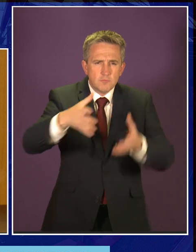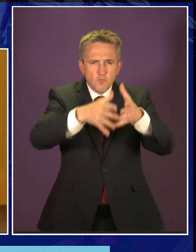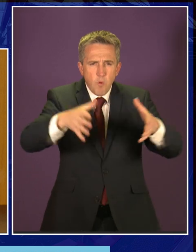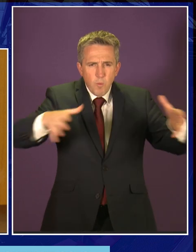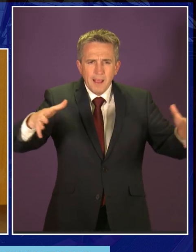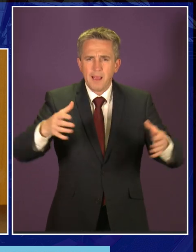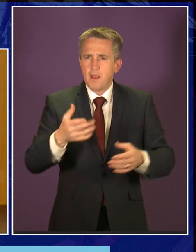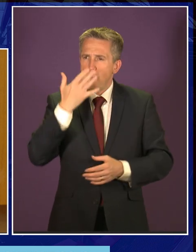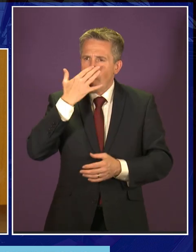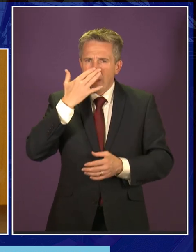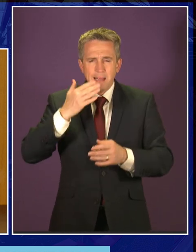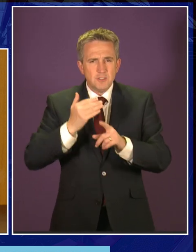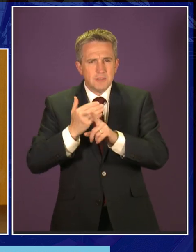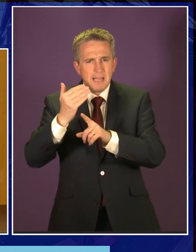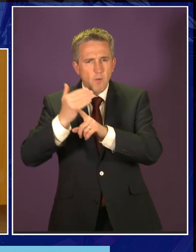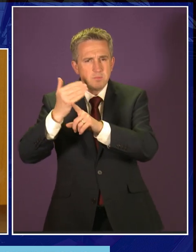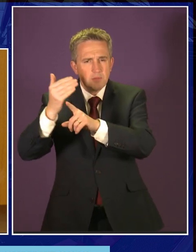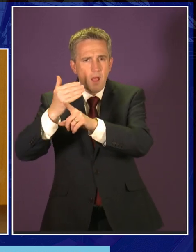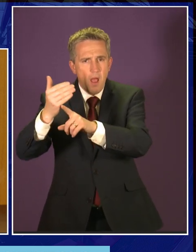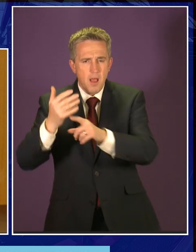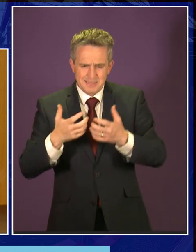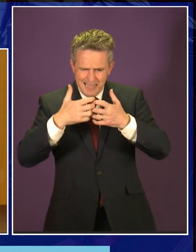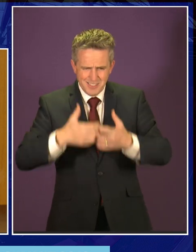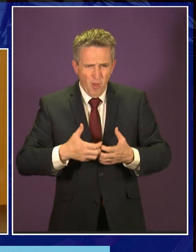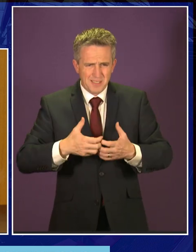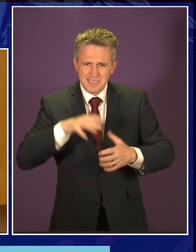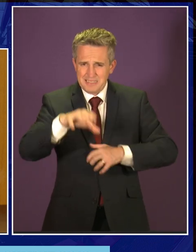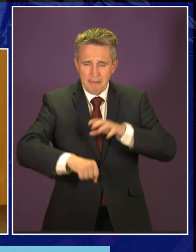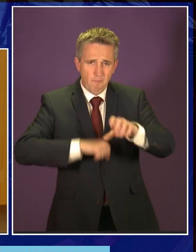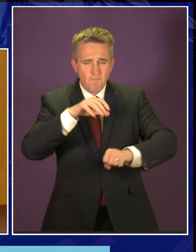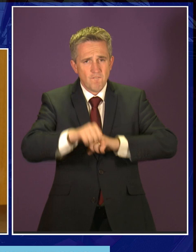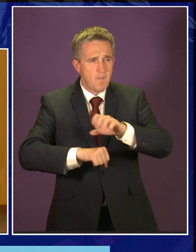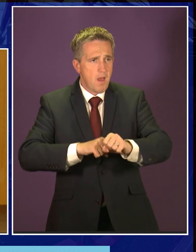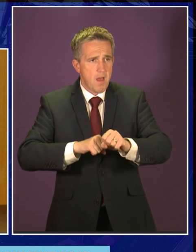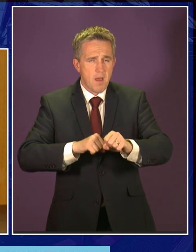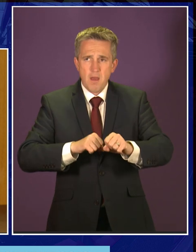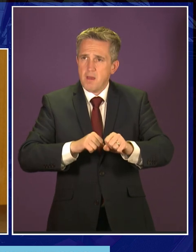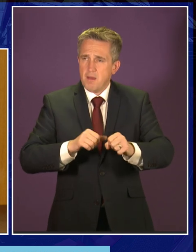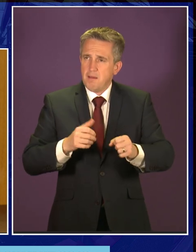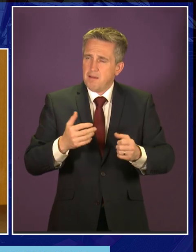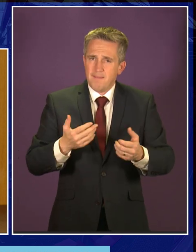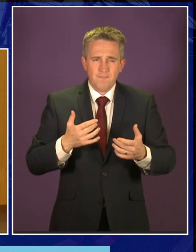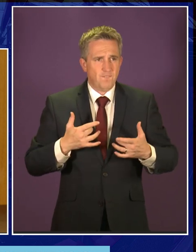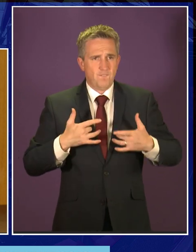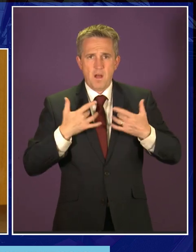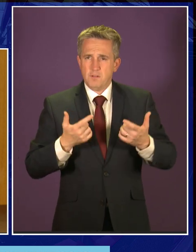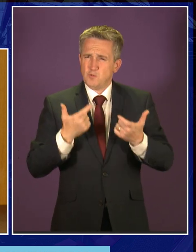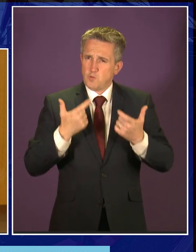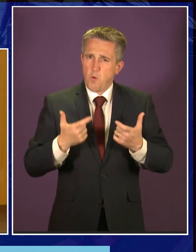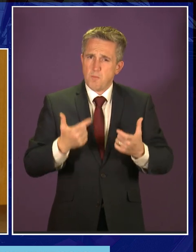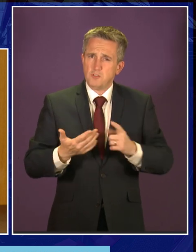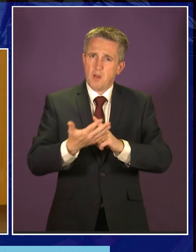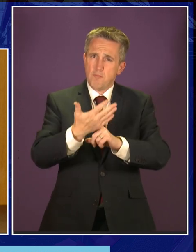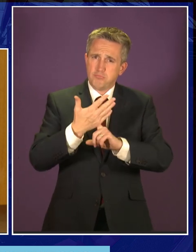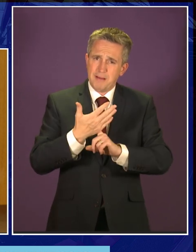populations, growing inequality, technological advance can often feel like they're putting a huge and unbearable pressure